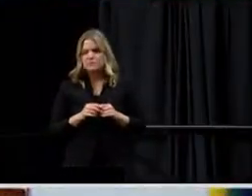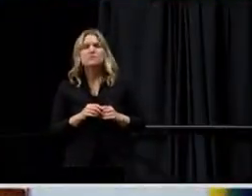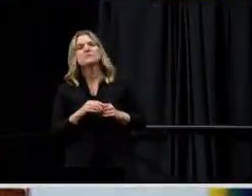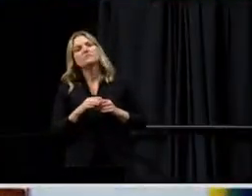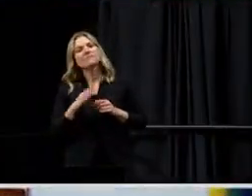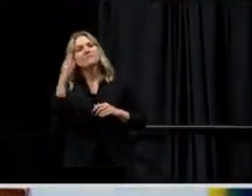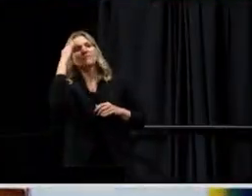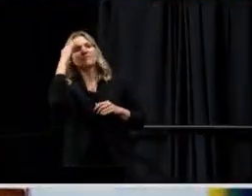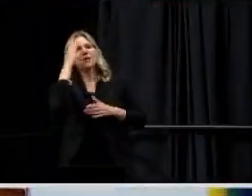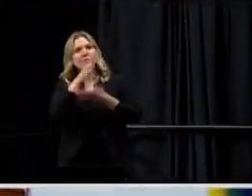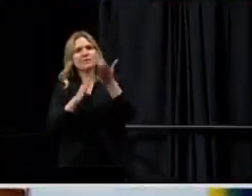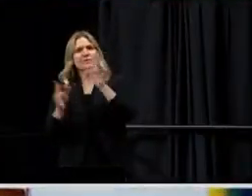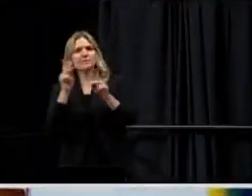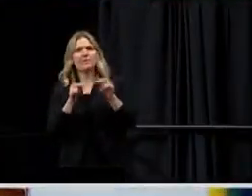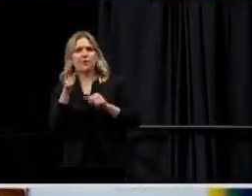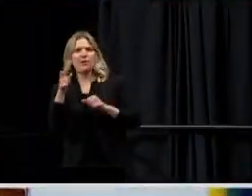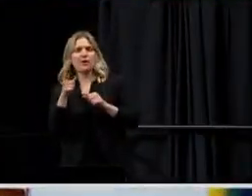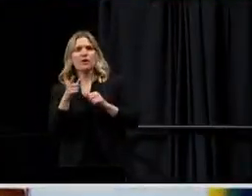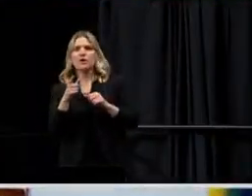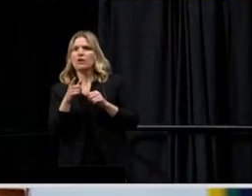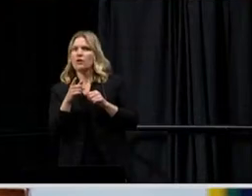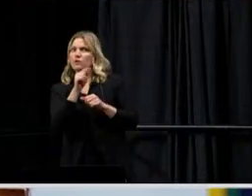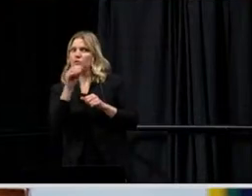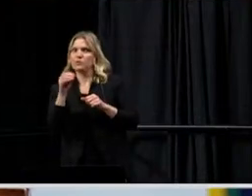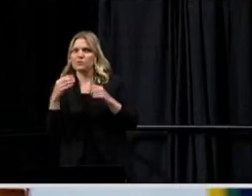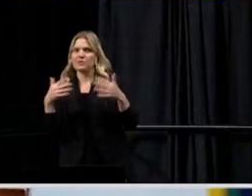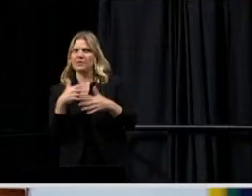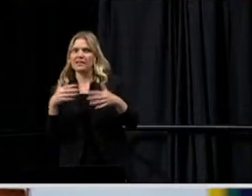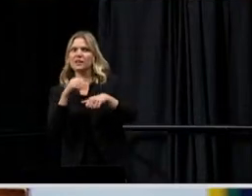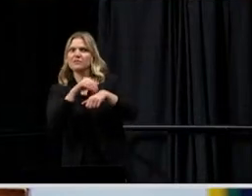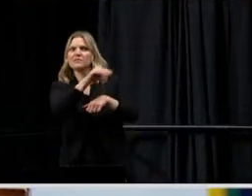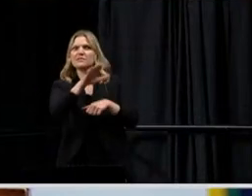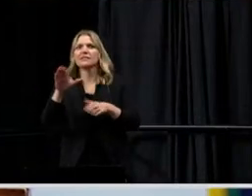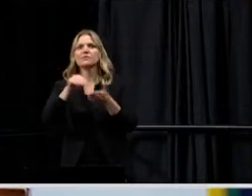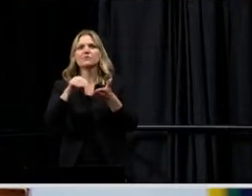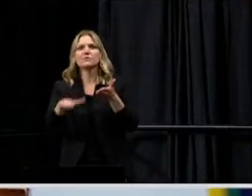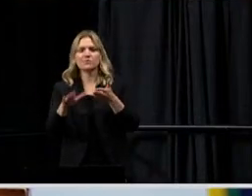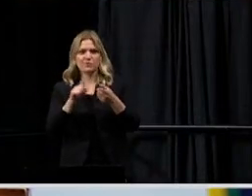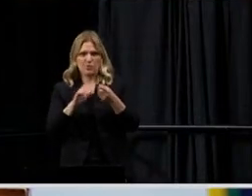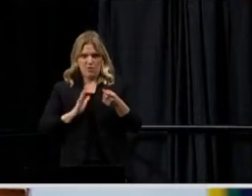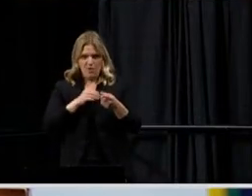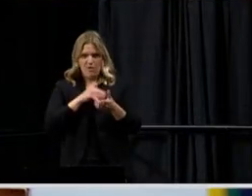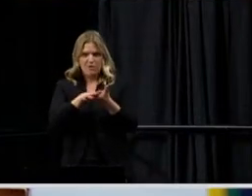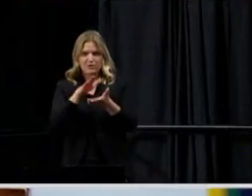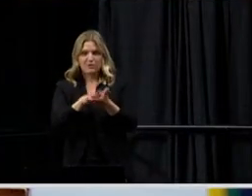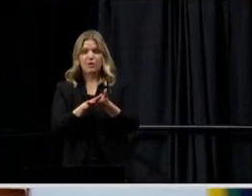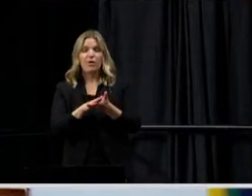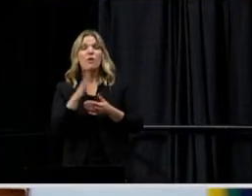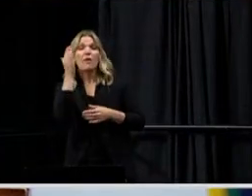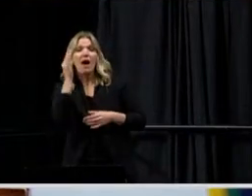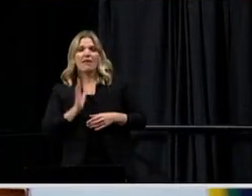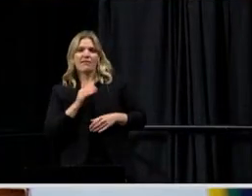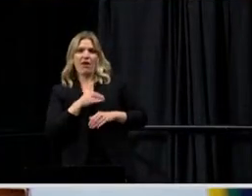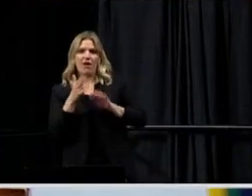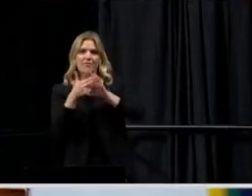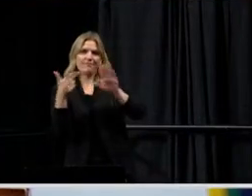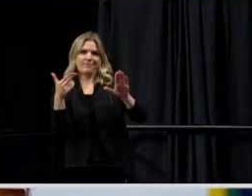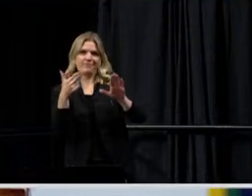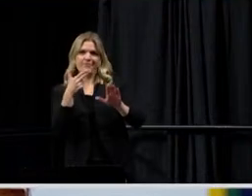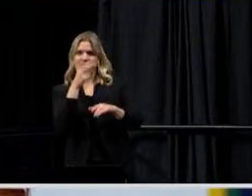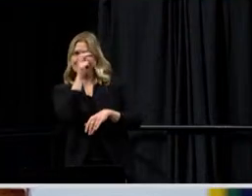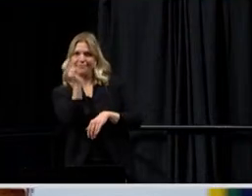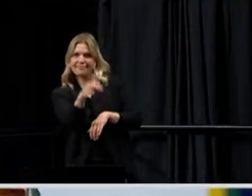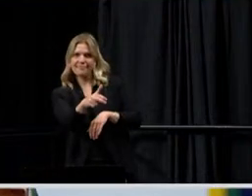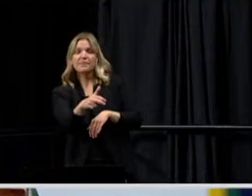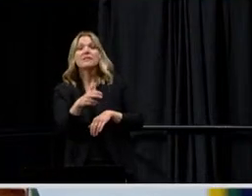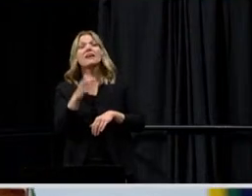I know people who are too scared to send their children to our school because of the reputation that we have. I believe that their